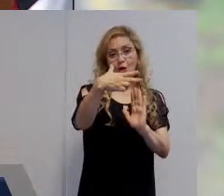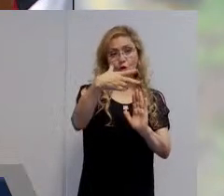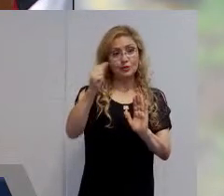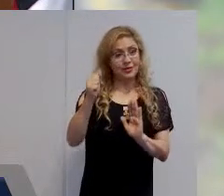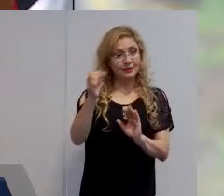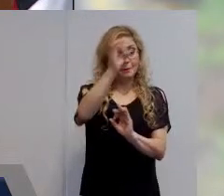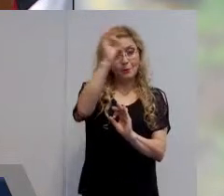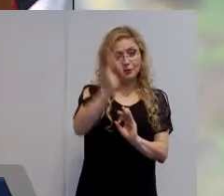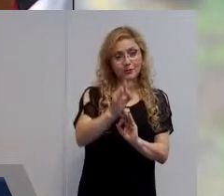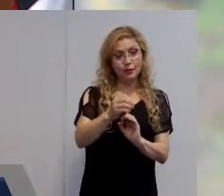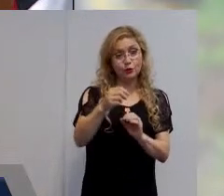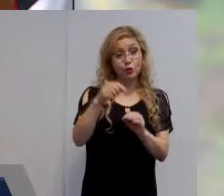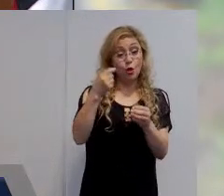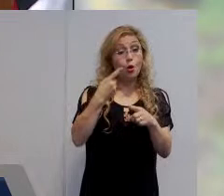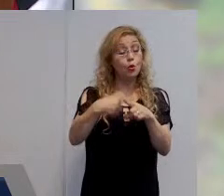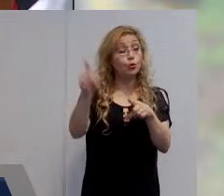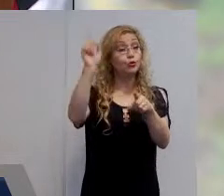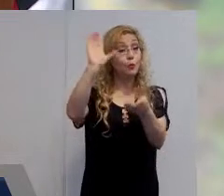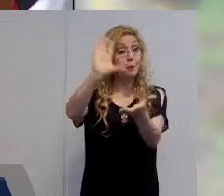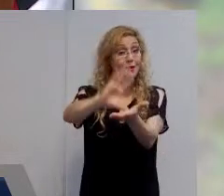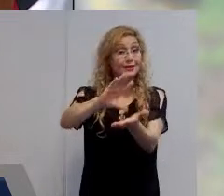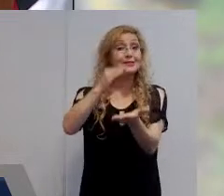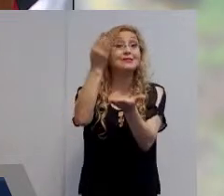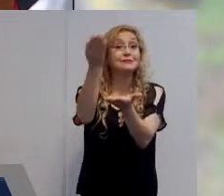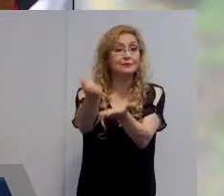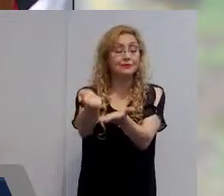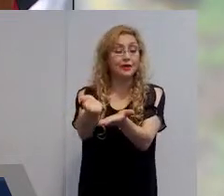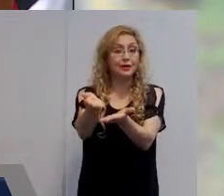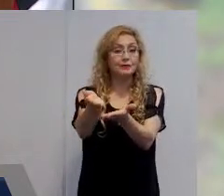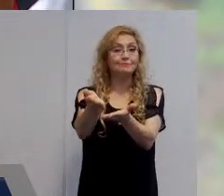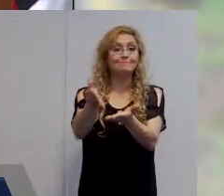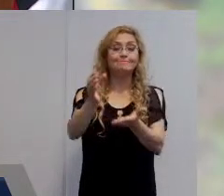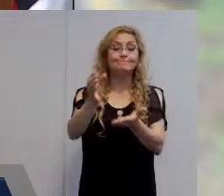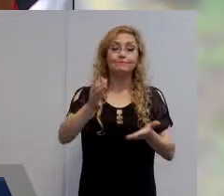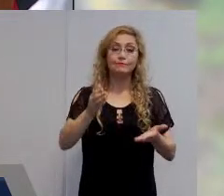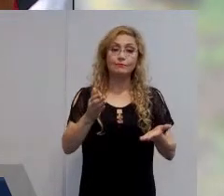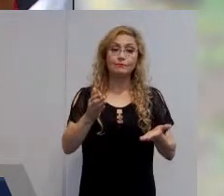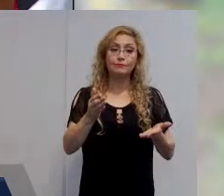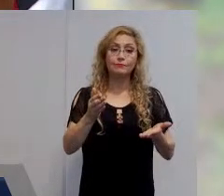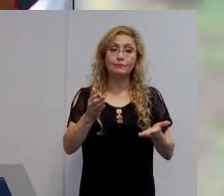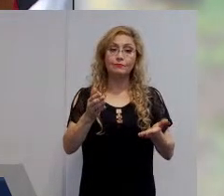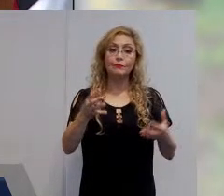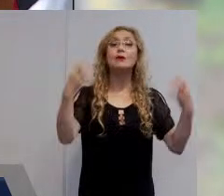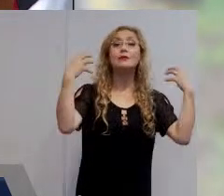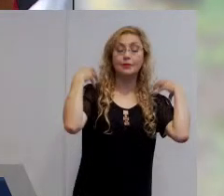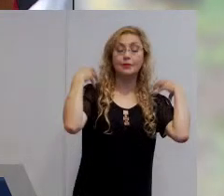employs over 20% of our workforce.